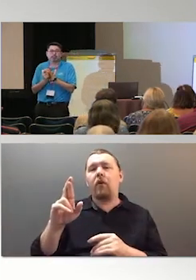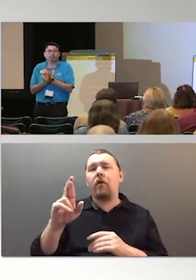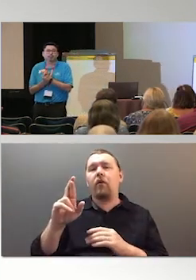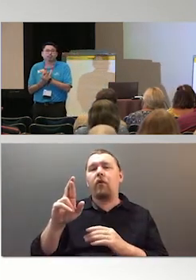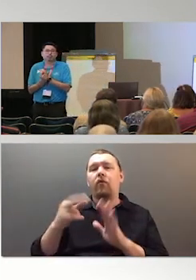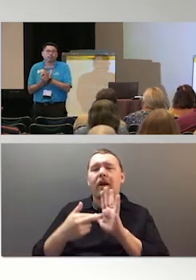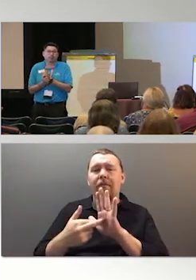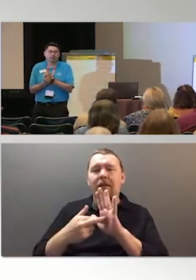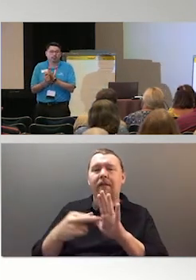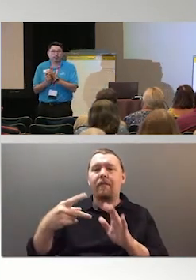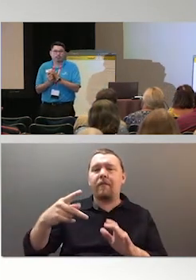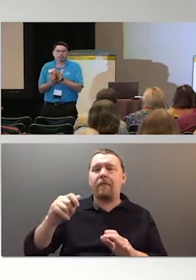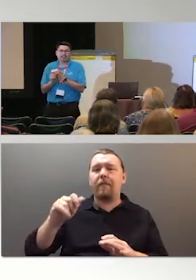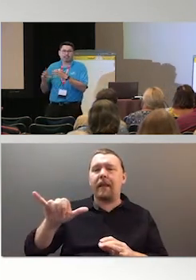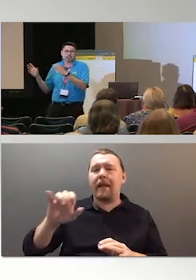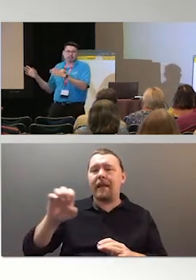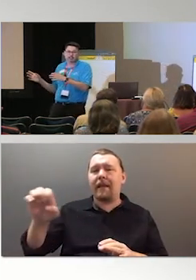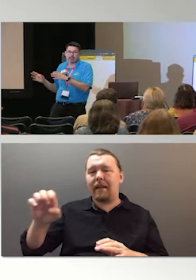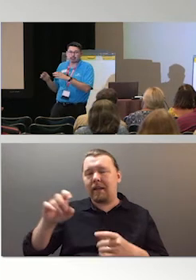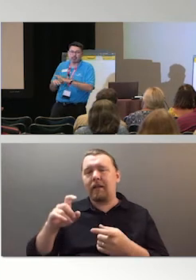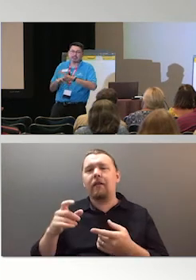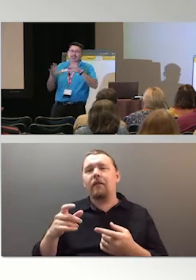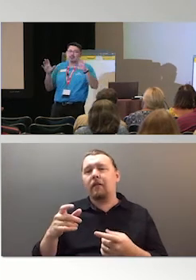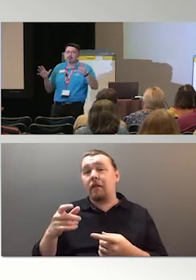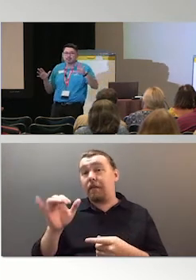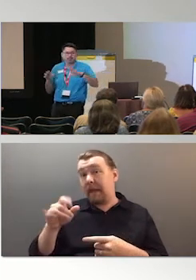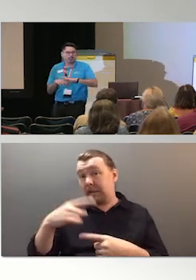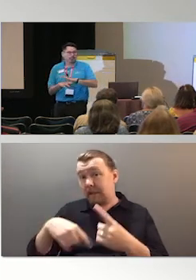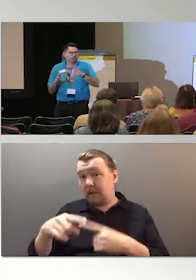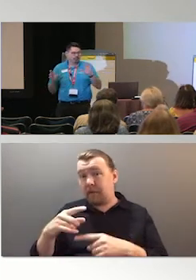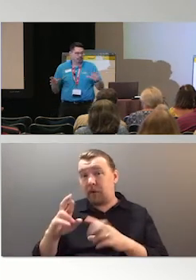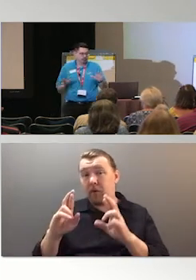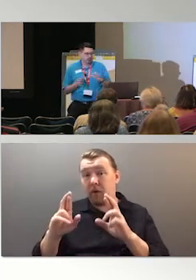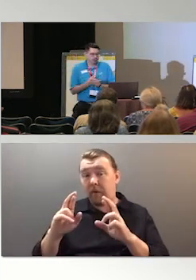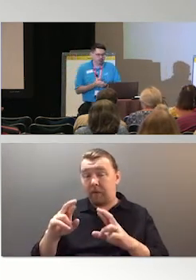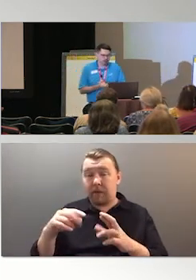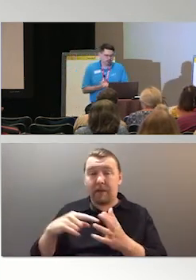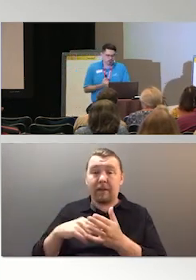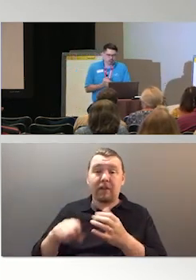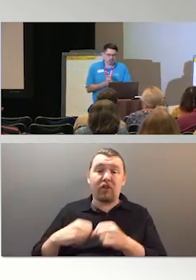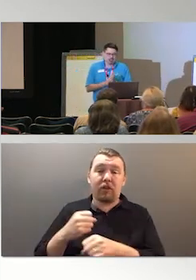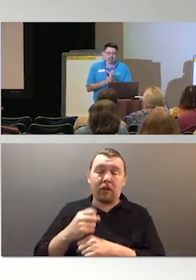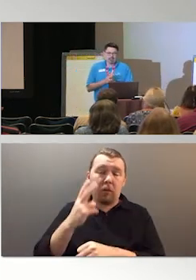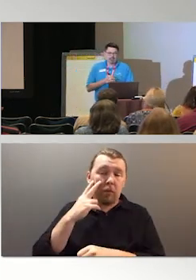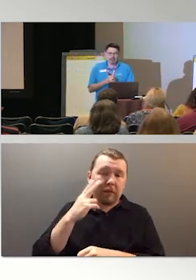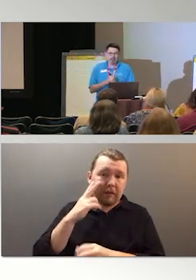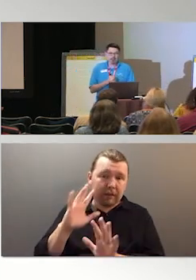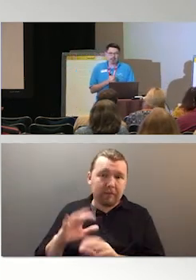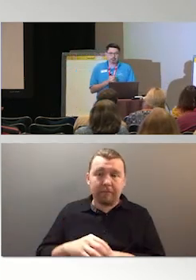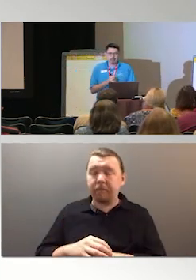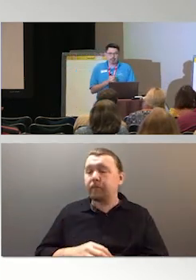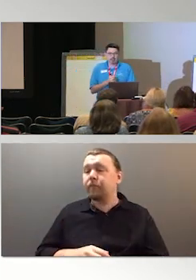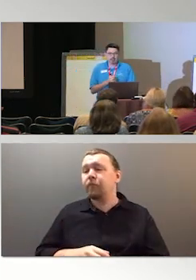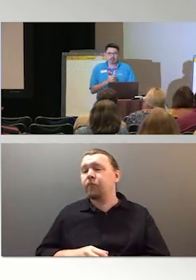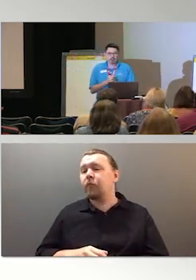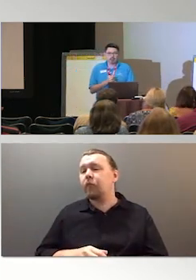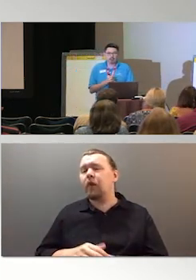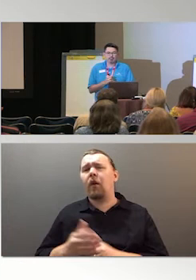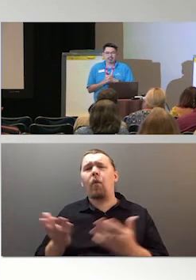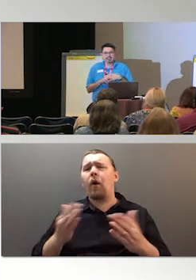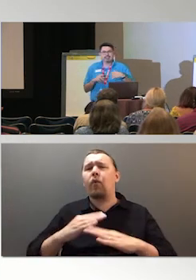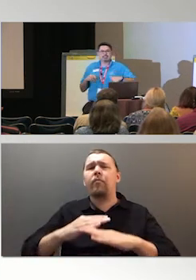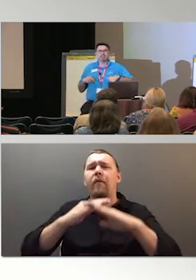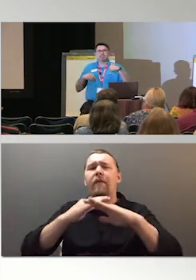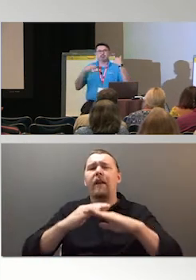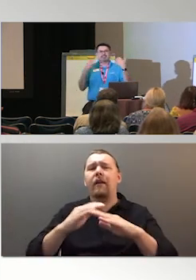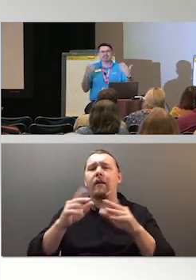paid through Social Security to establish these accounts. So that's coming. Hopefully Q4 of this year we'll see. And so what